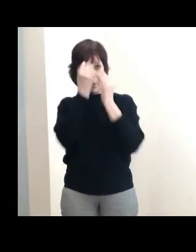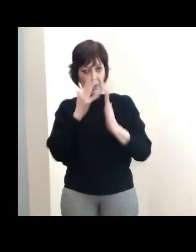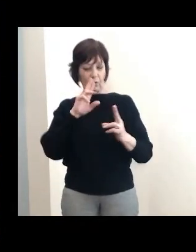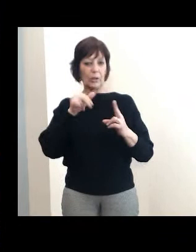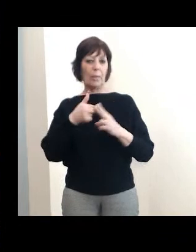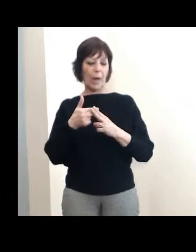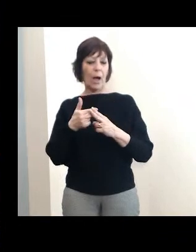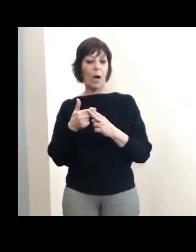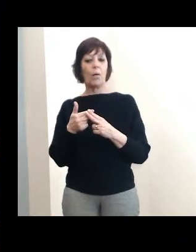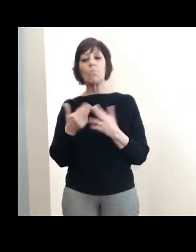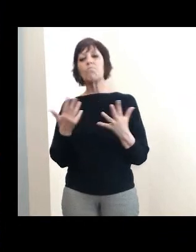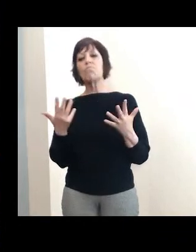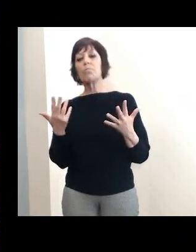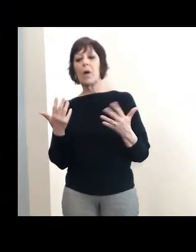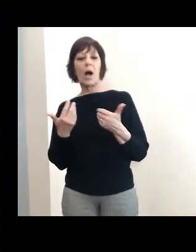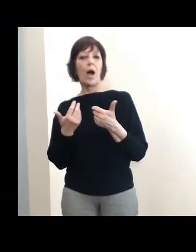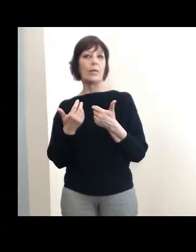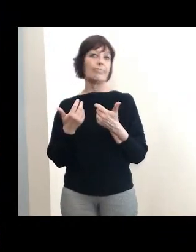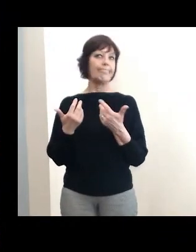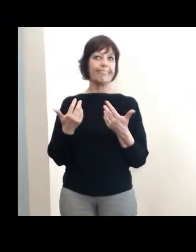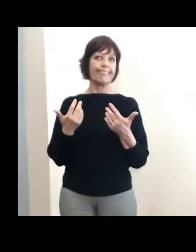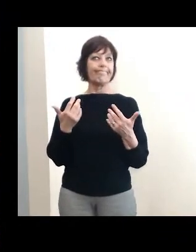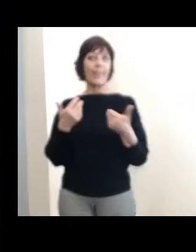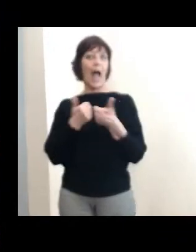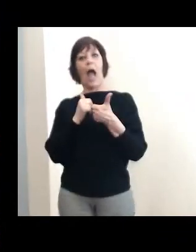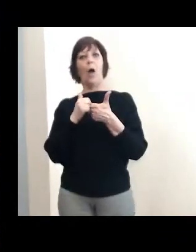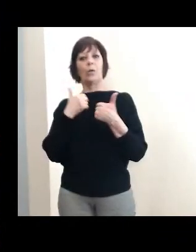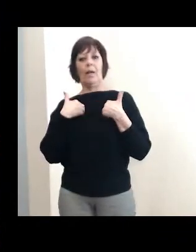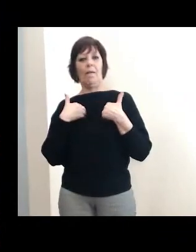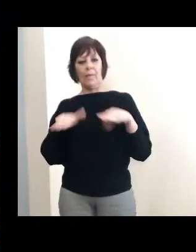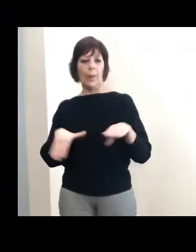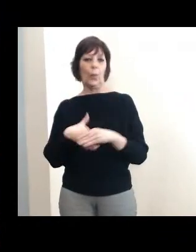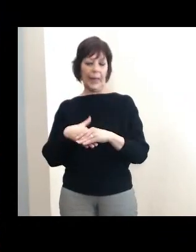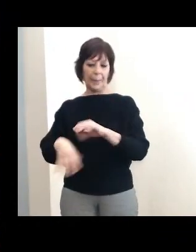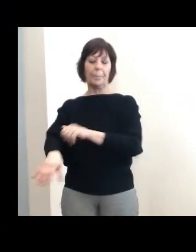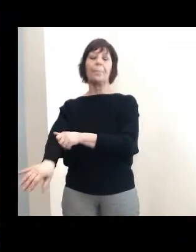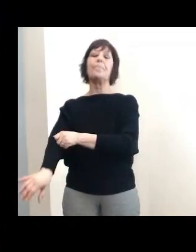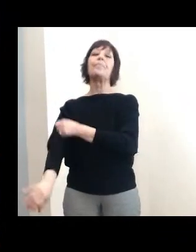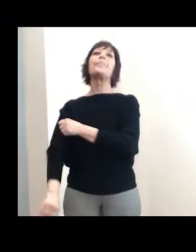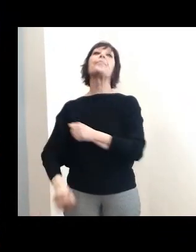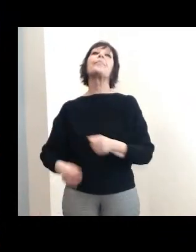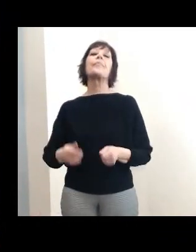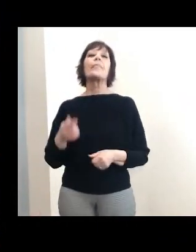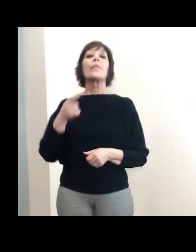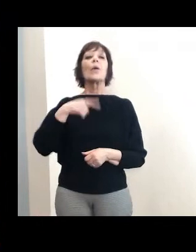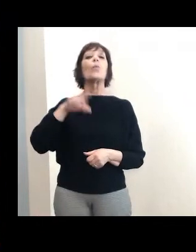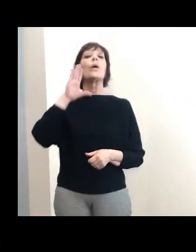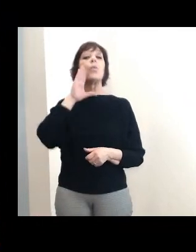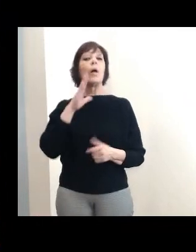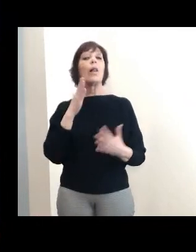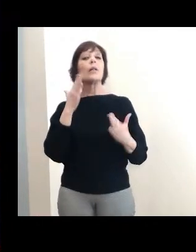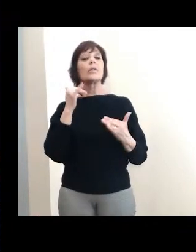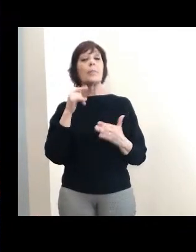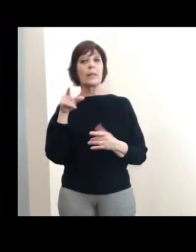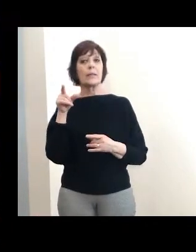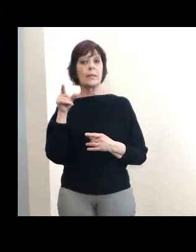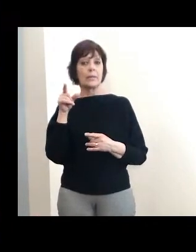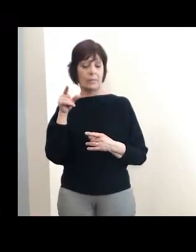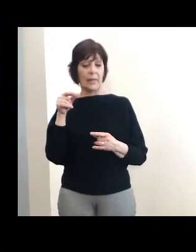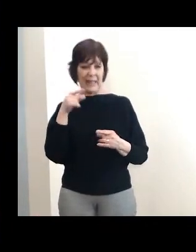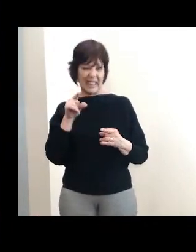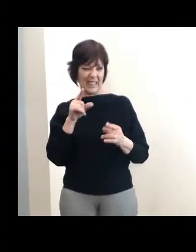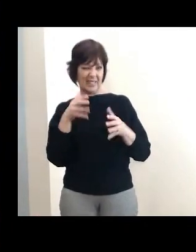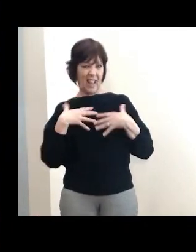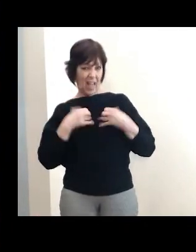about what to expect when you're expecting a wedding. And so we will expect the local health department, Erie County